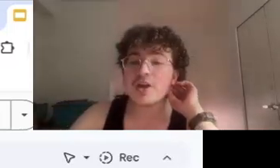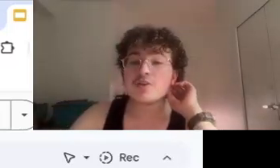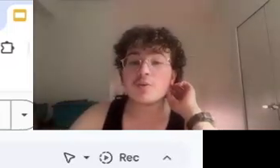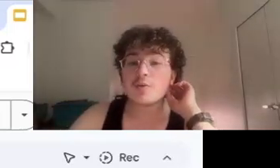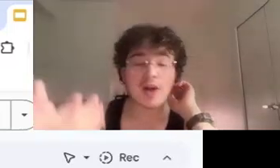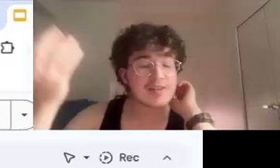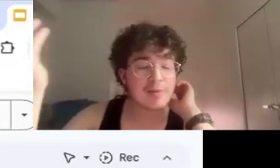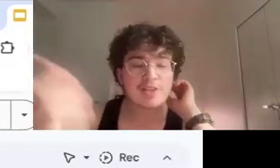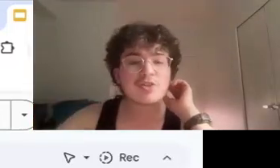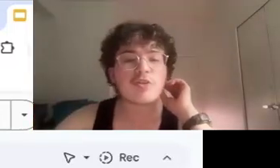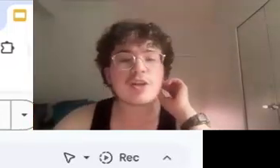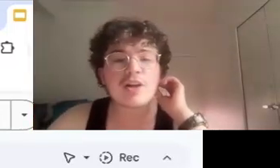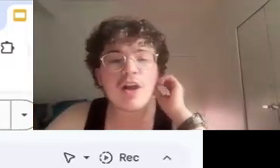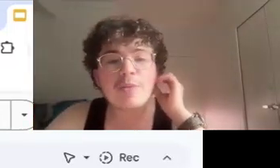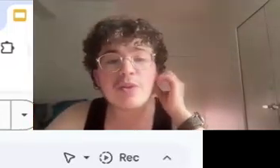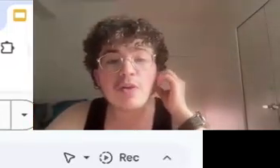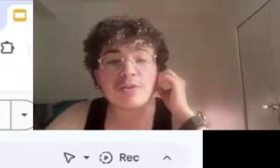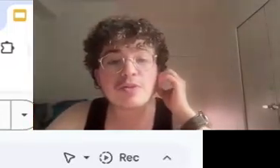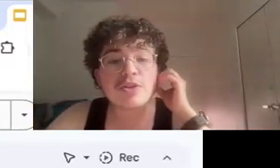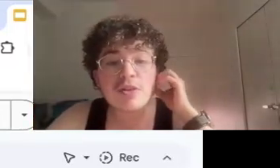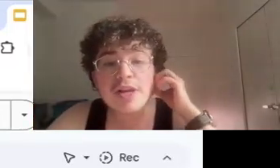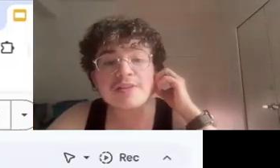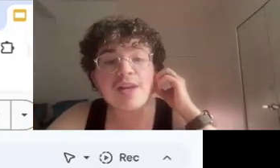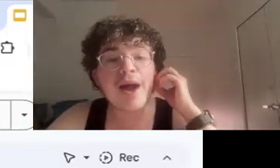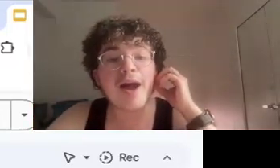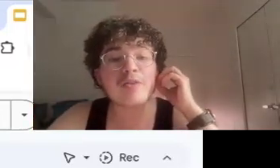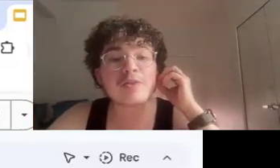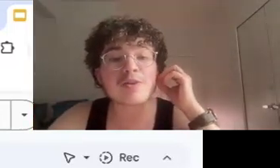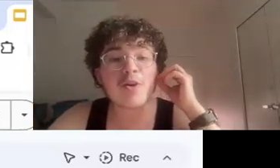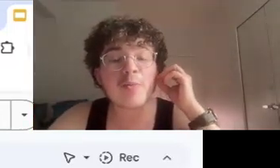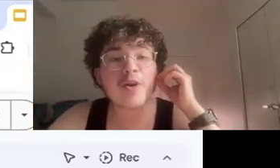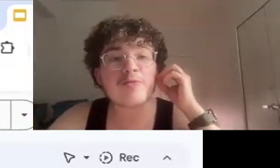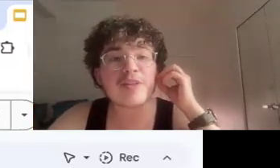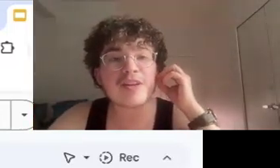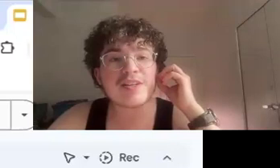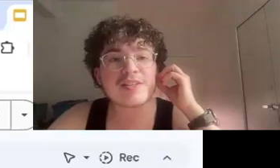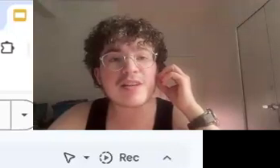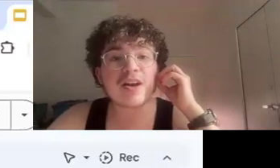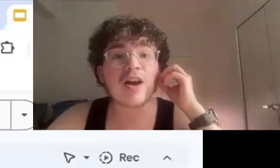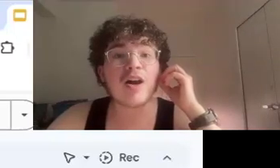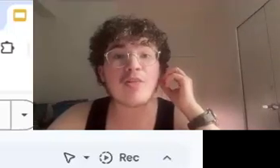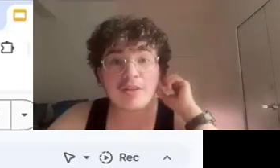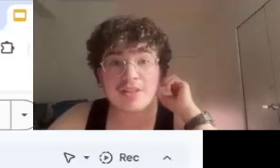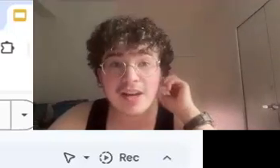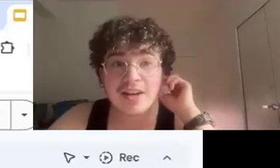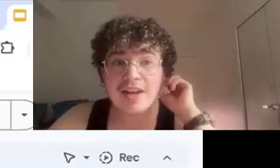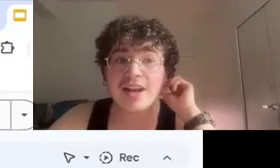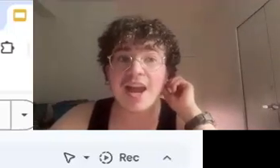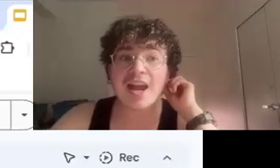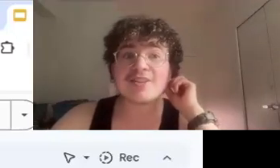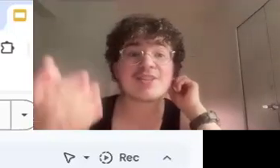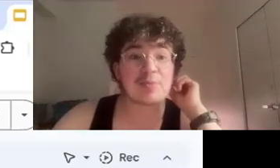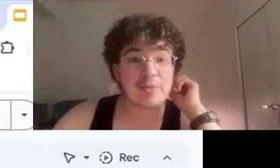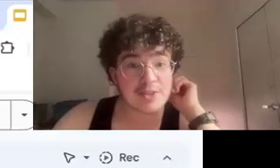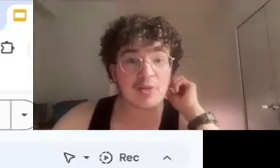an identical civil commitment pipeline for people who were designated mentally abnormal sex offenders, which was